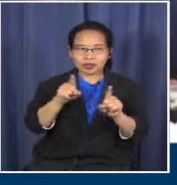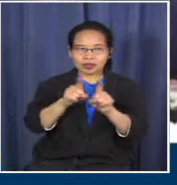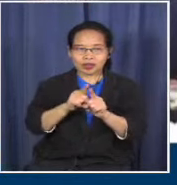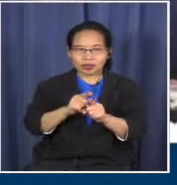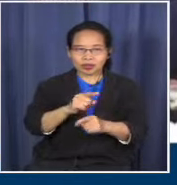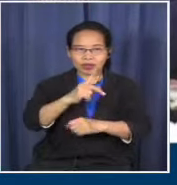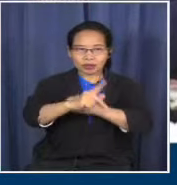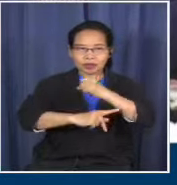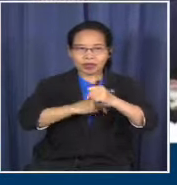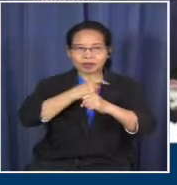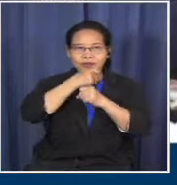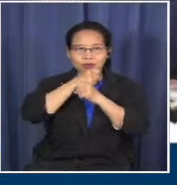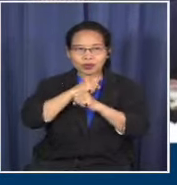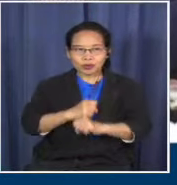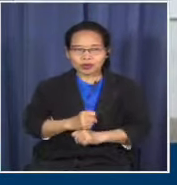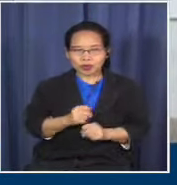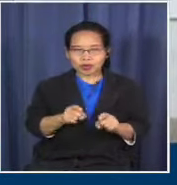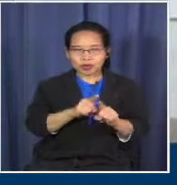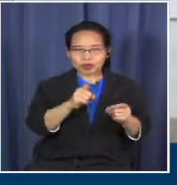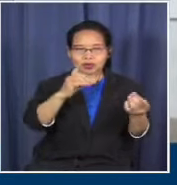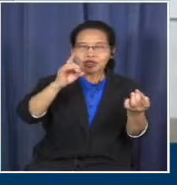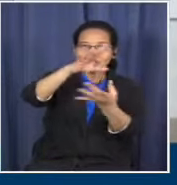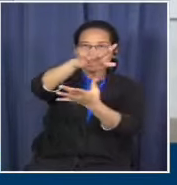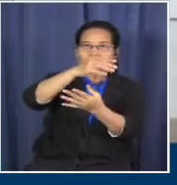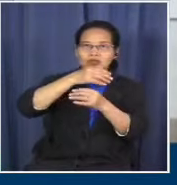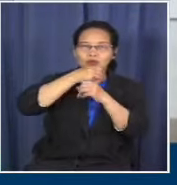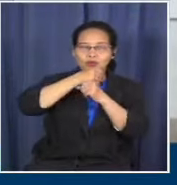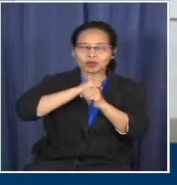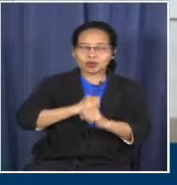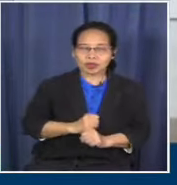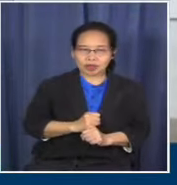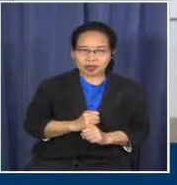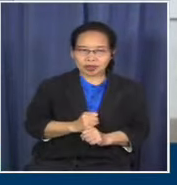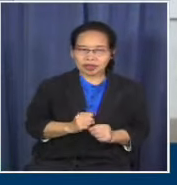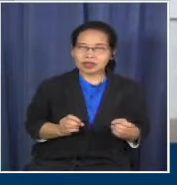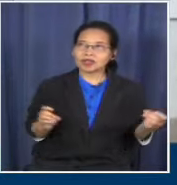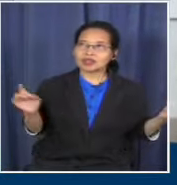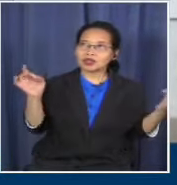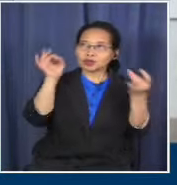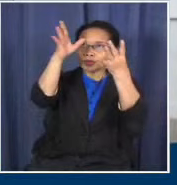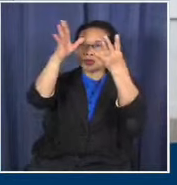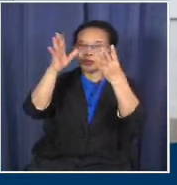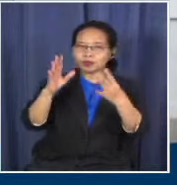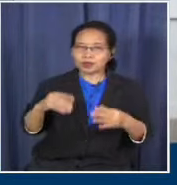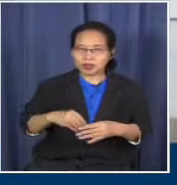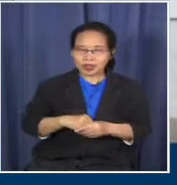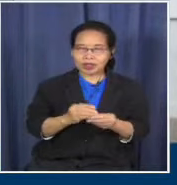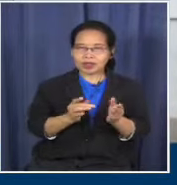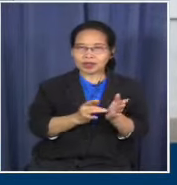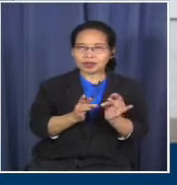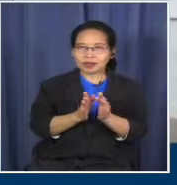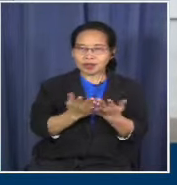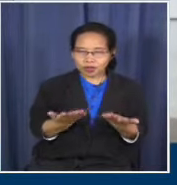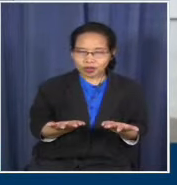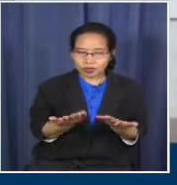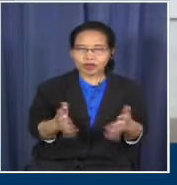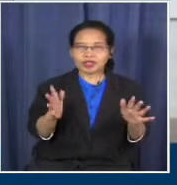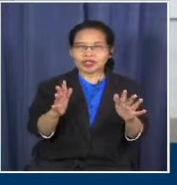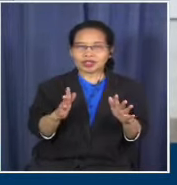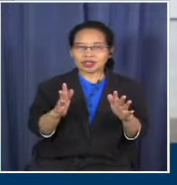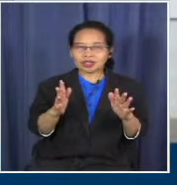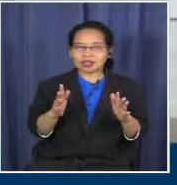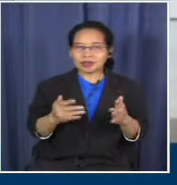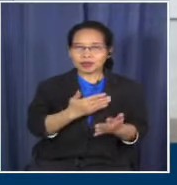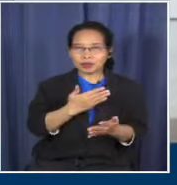Even stars grow old, planets grow old, galaxies grow old, they explode. That